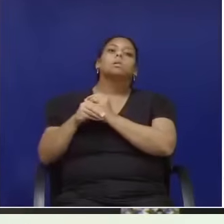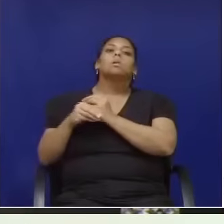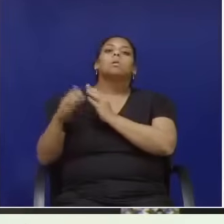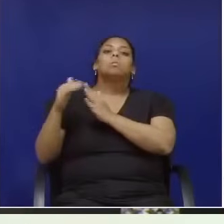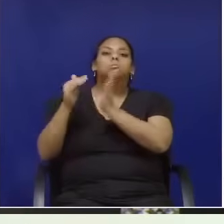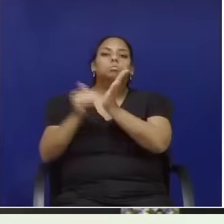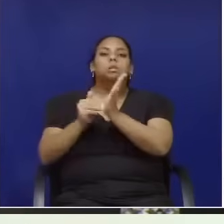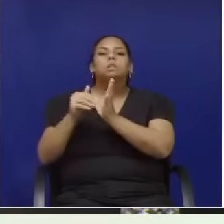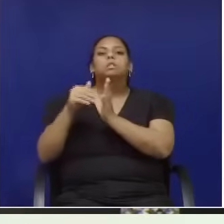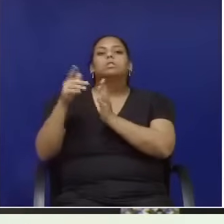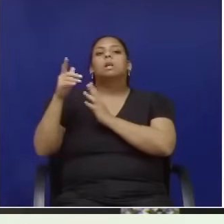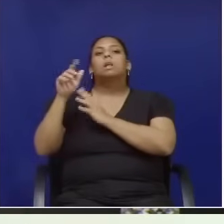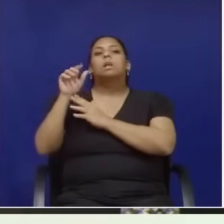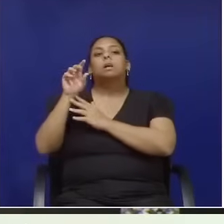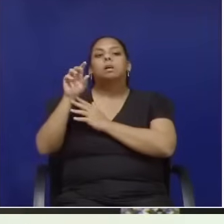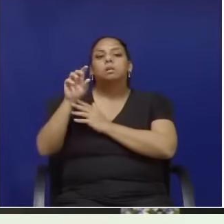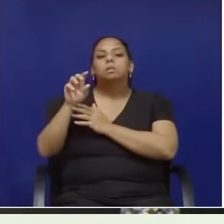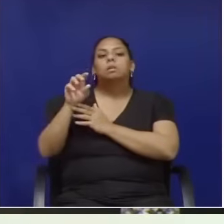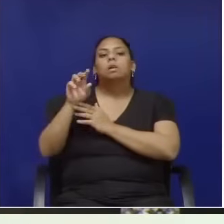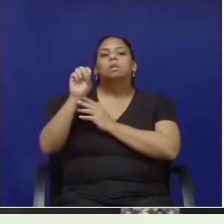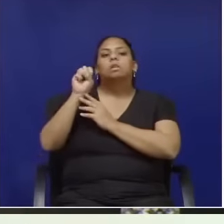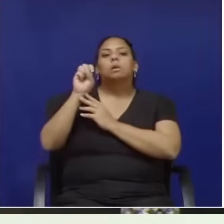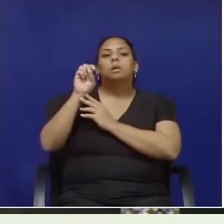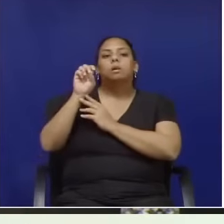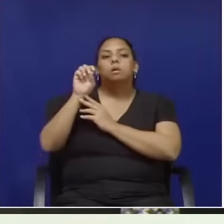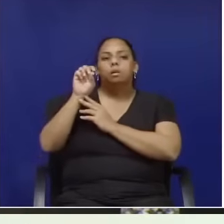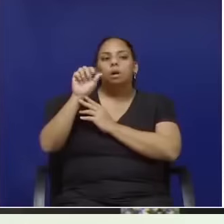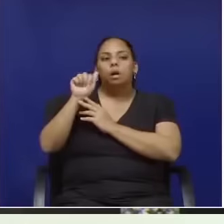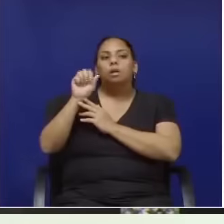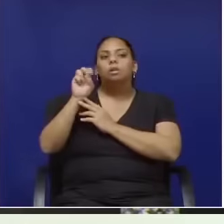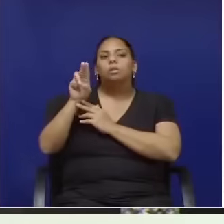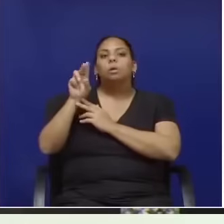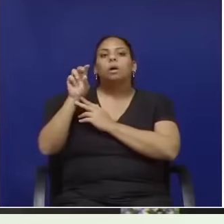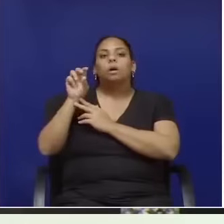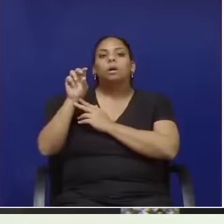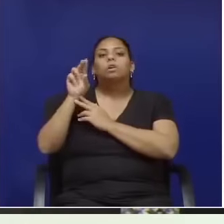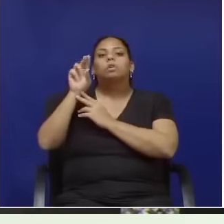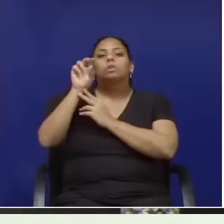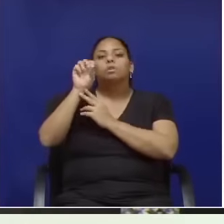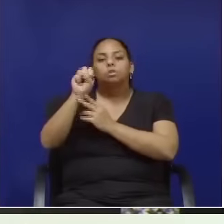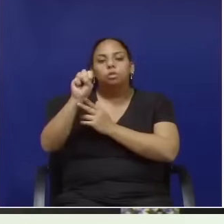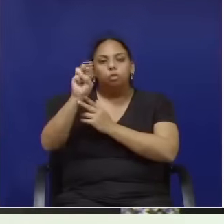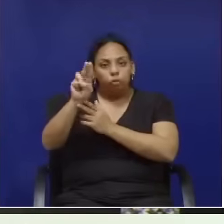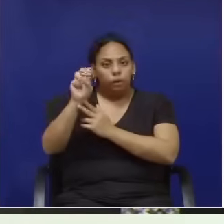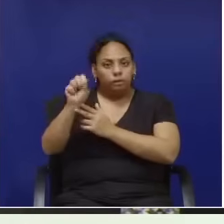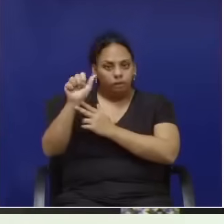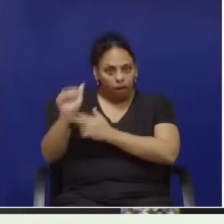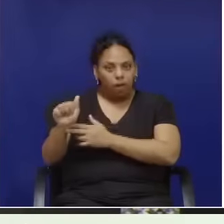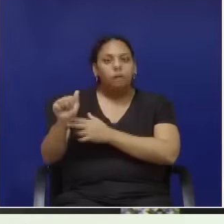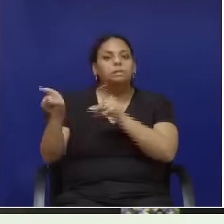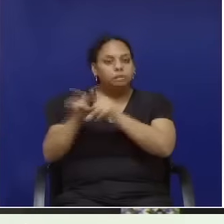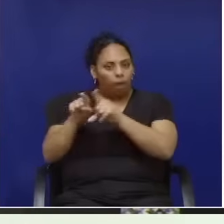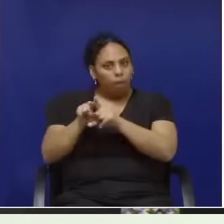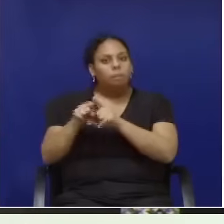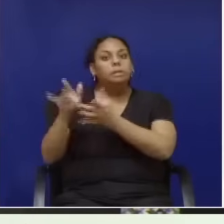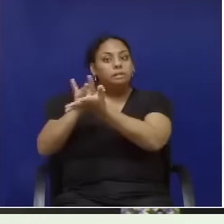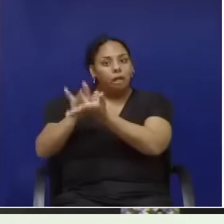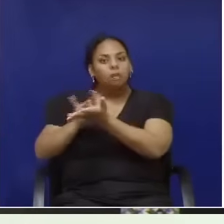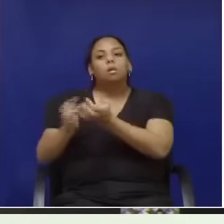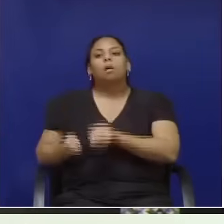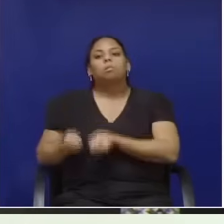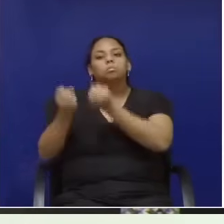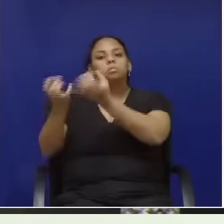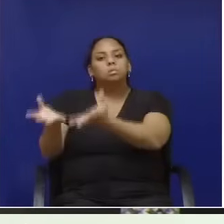Emirates, Germany, France, the Netherlands, China, Canada, and the USA. These centres are intended to improve access to